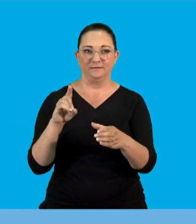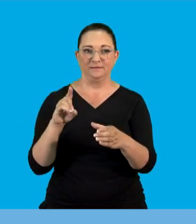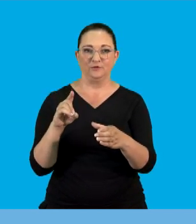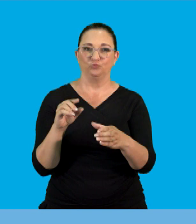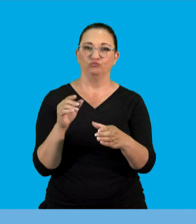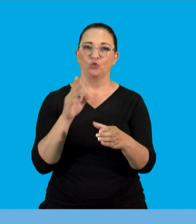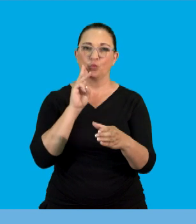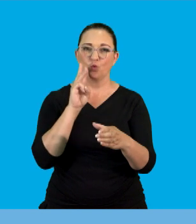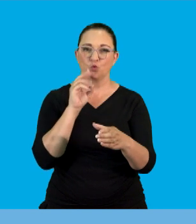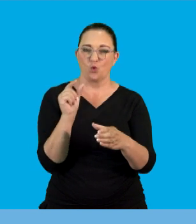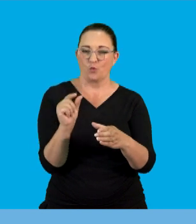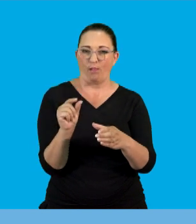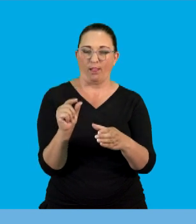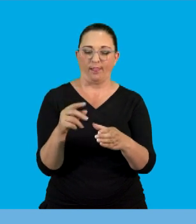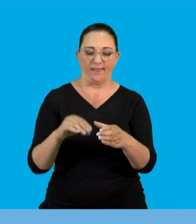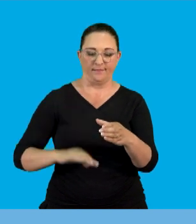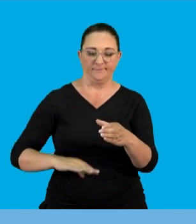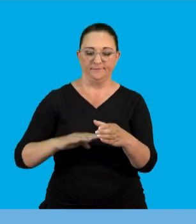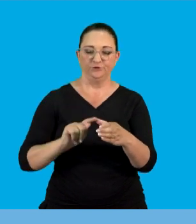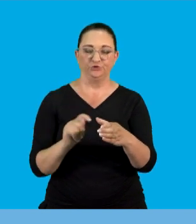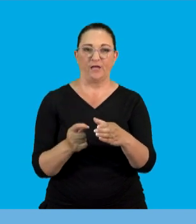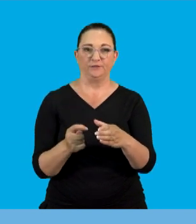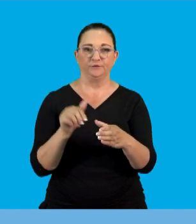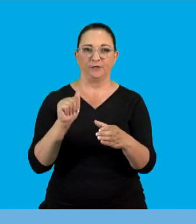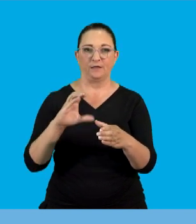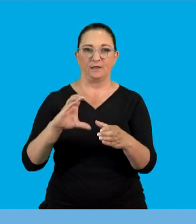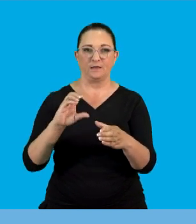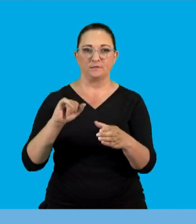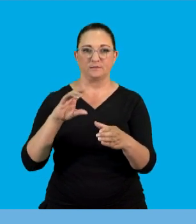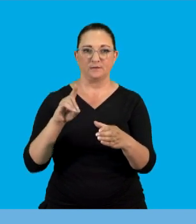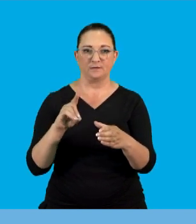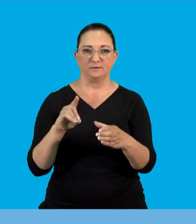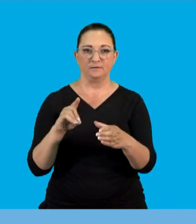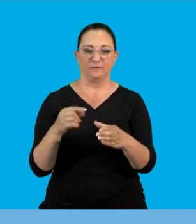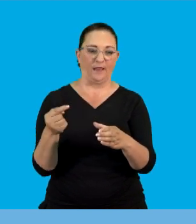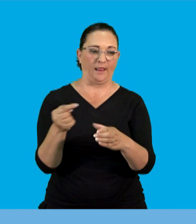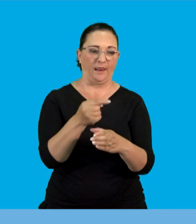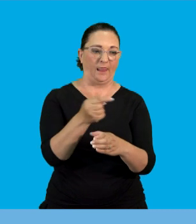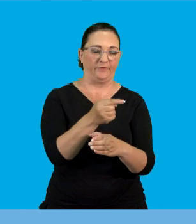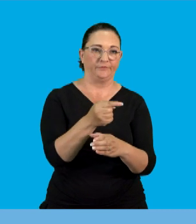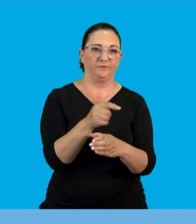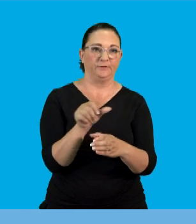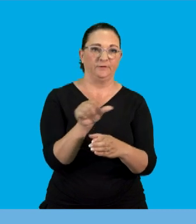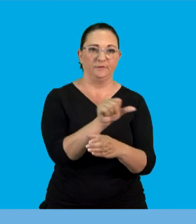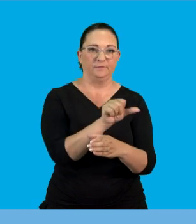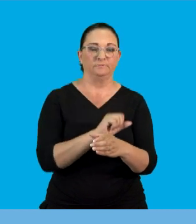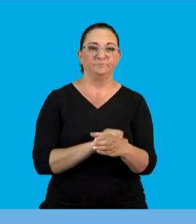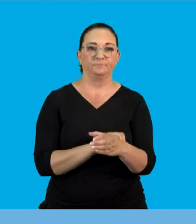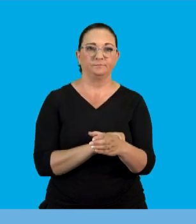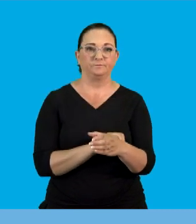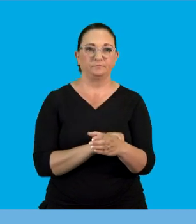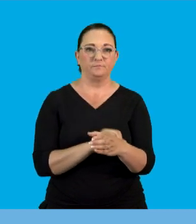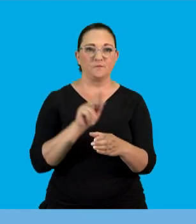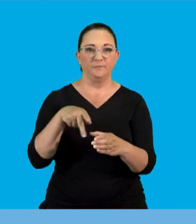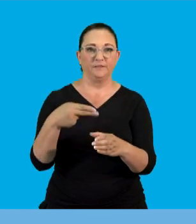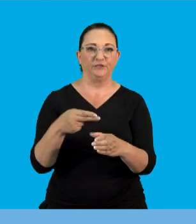favoring the side going to the left. So how will the pH change if we add a small amount of acid to the water?